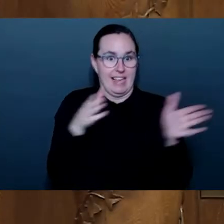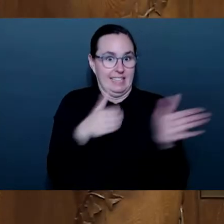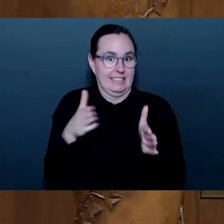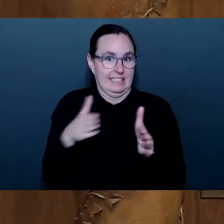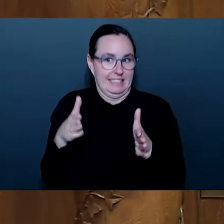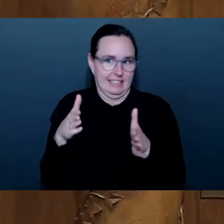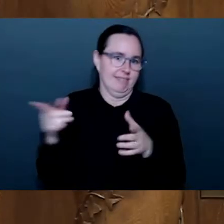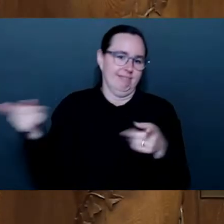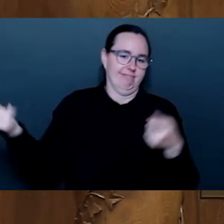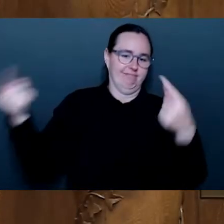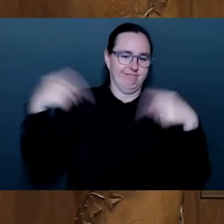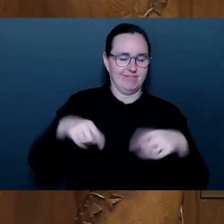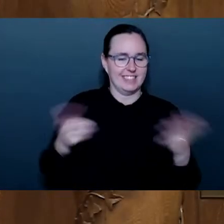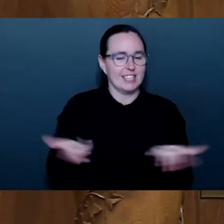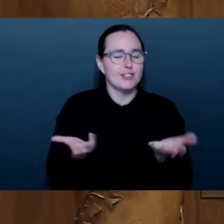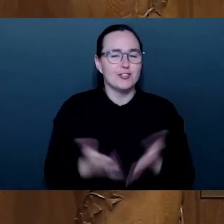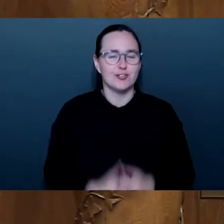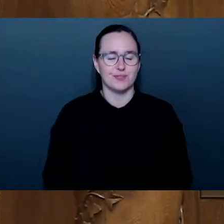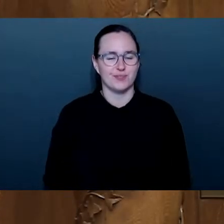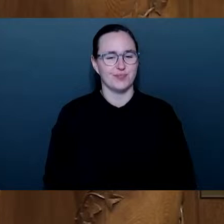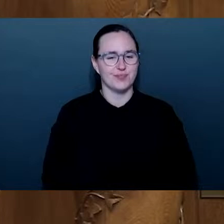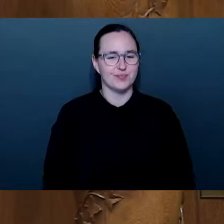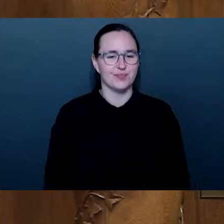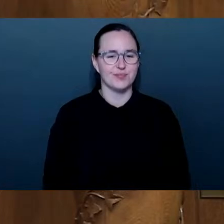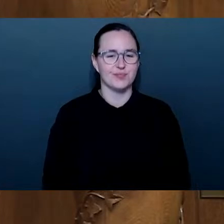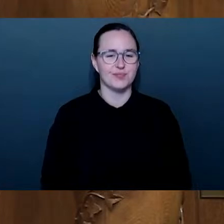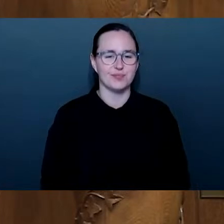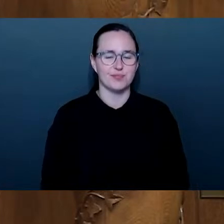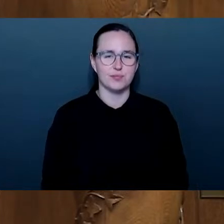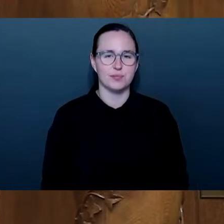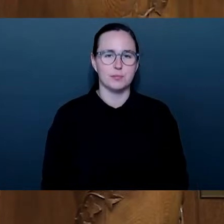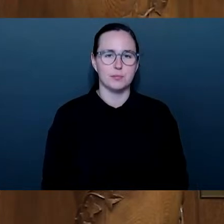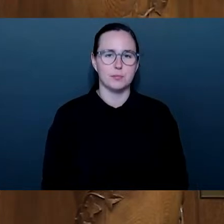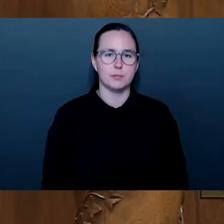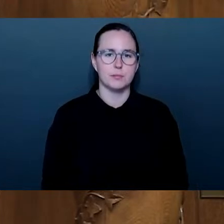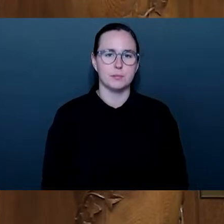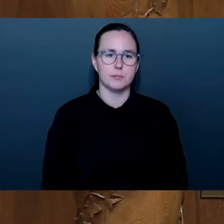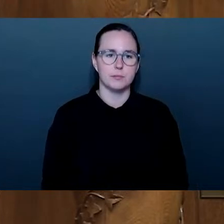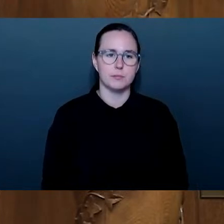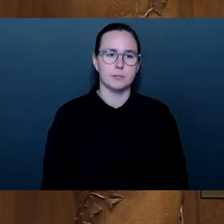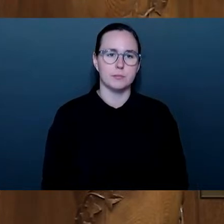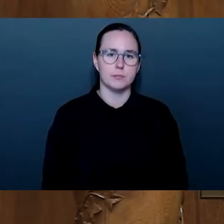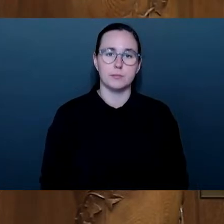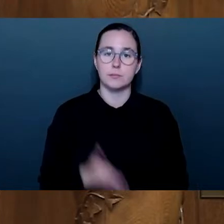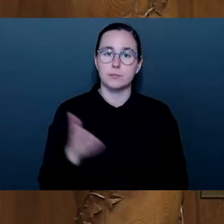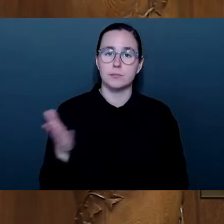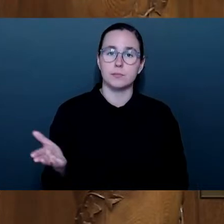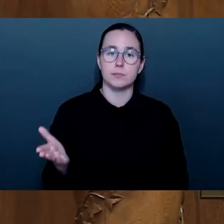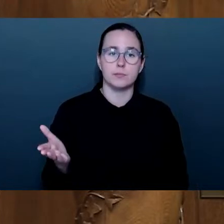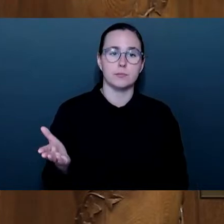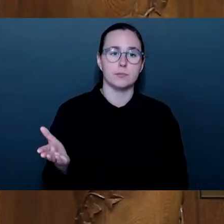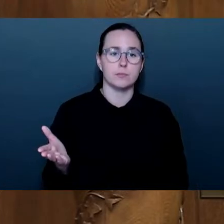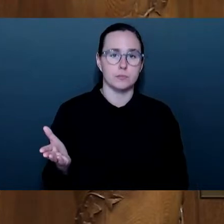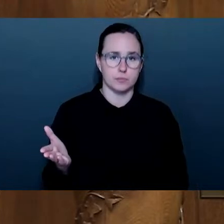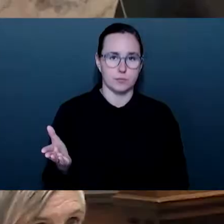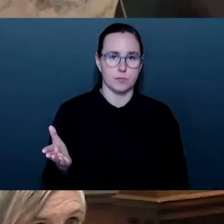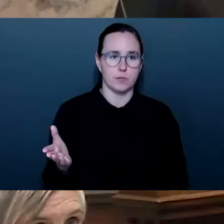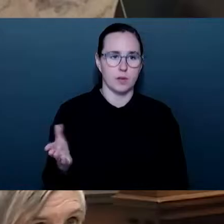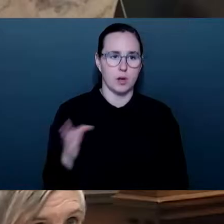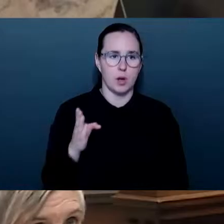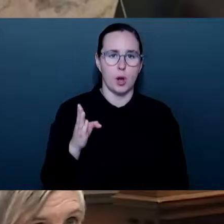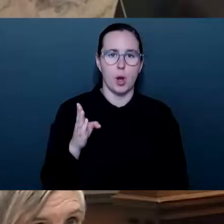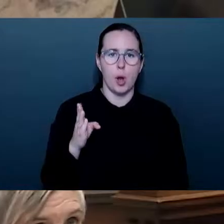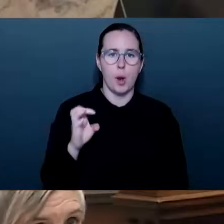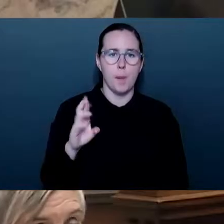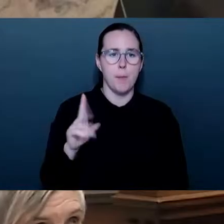Member for Berkeley Valley, Keene. Thank you, Mr. Chair. It's my pleasure today to